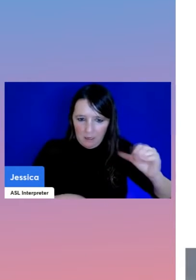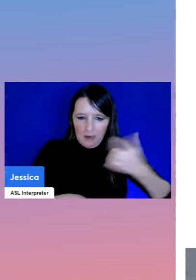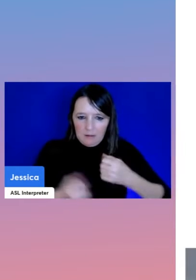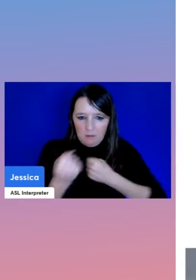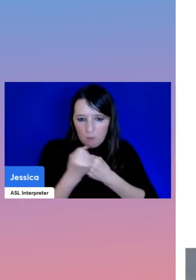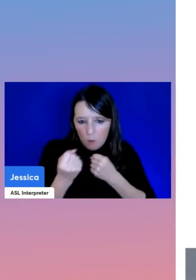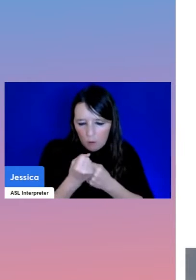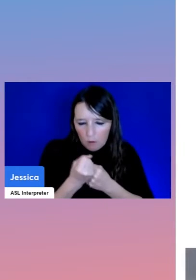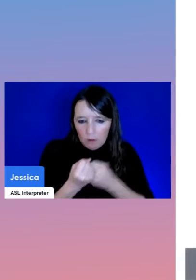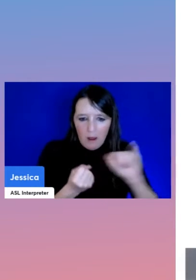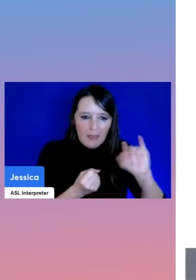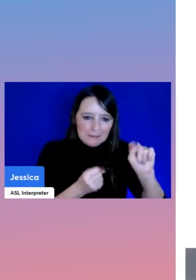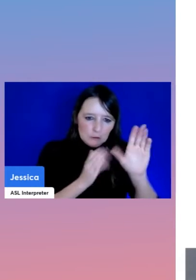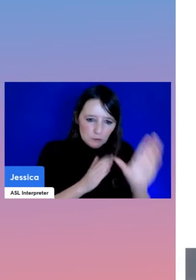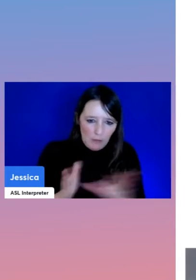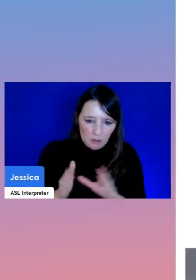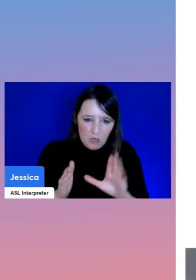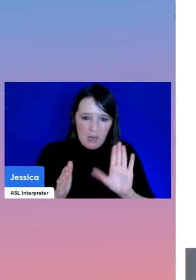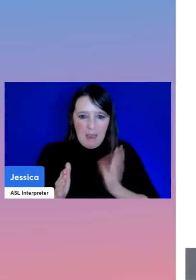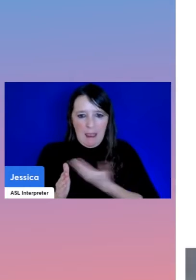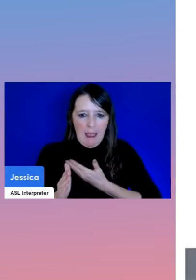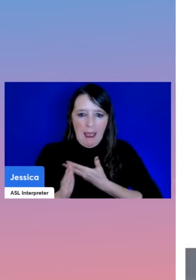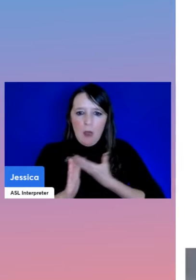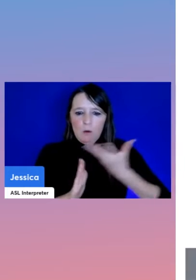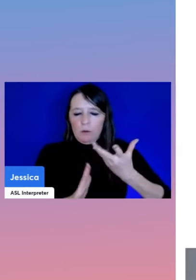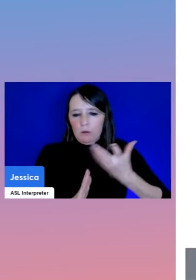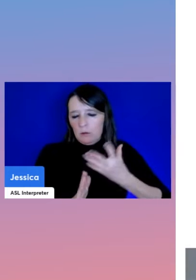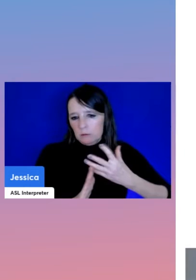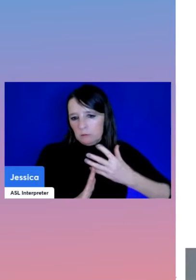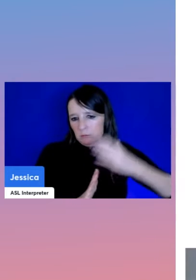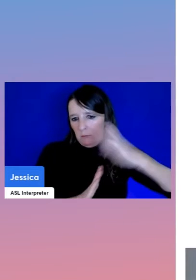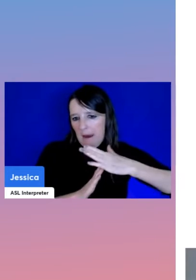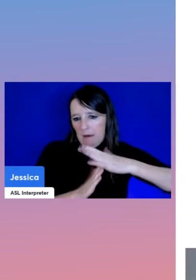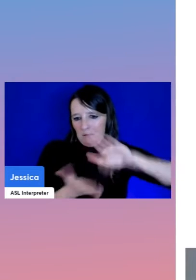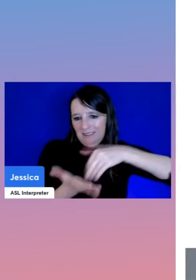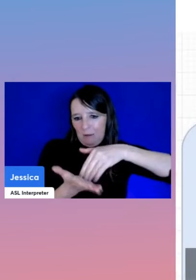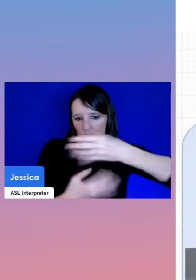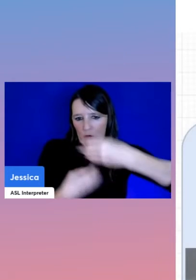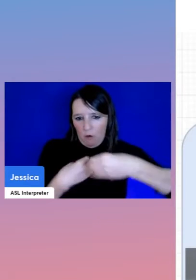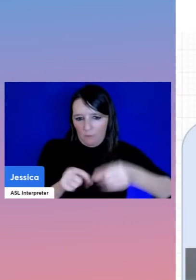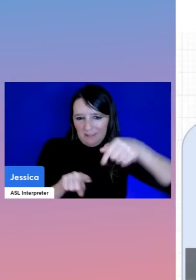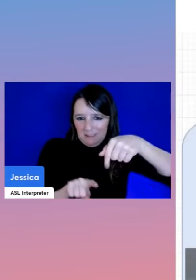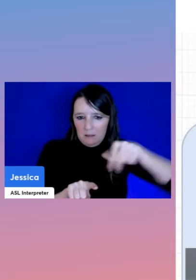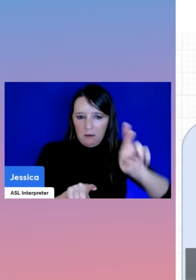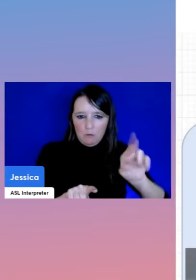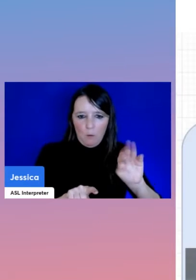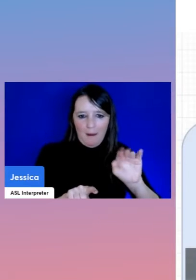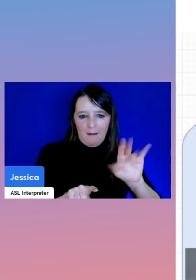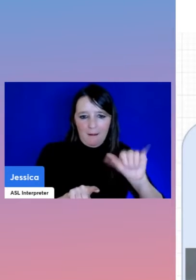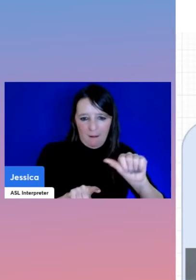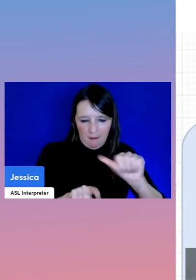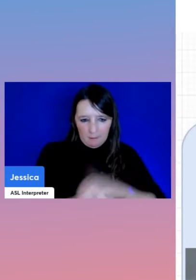from our main office in Bucharest, Romania. Let me change the slide.